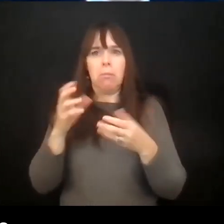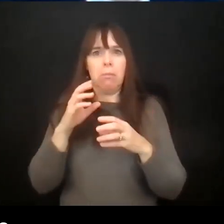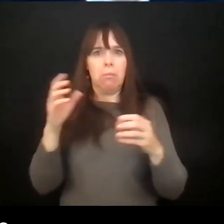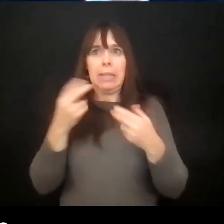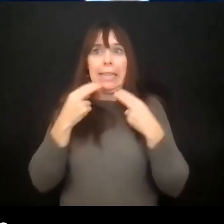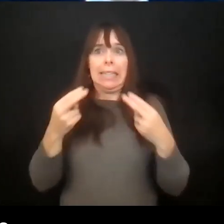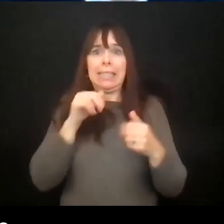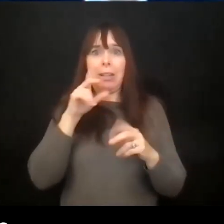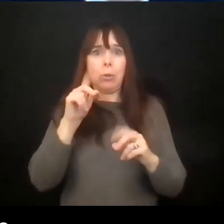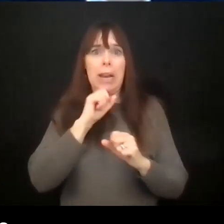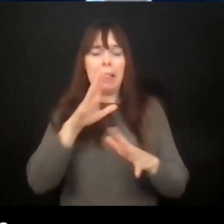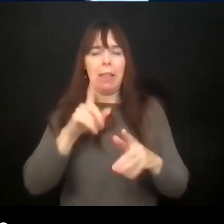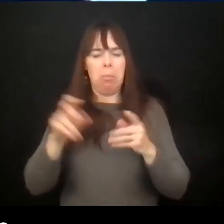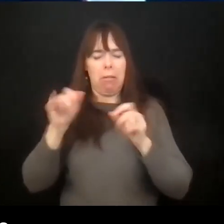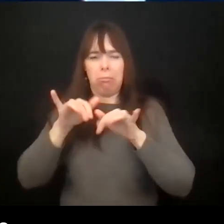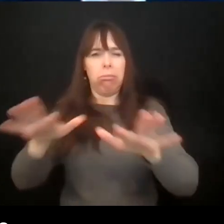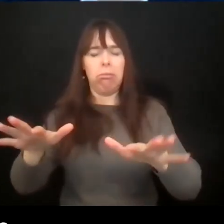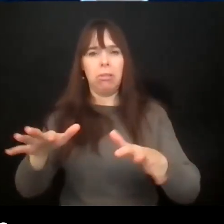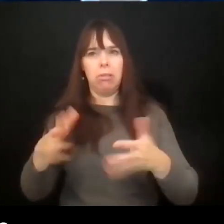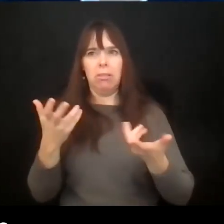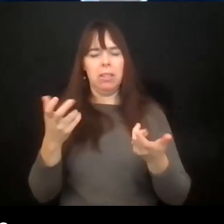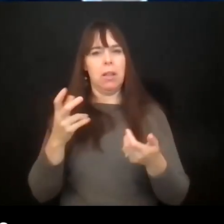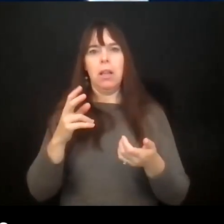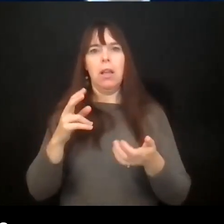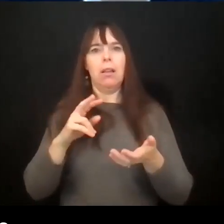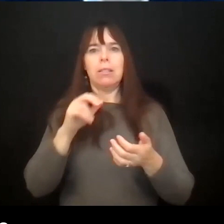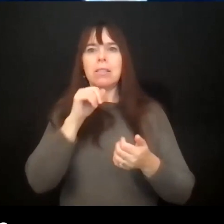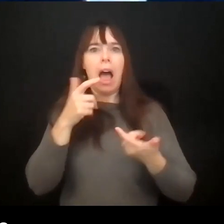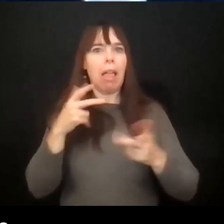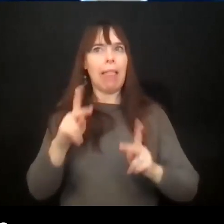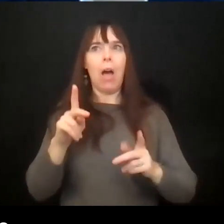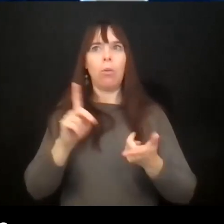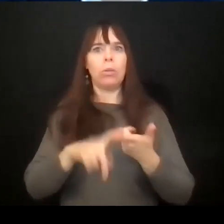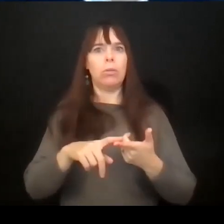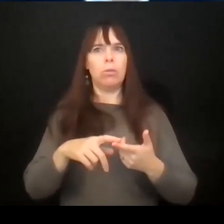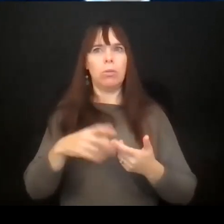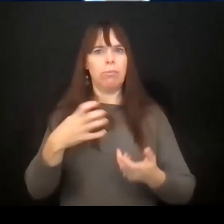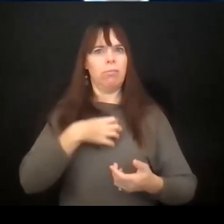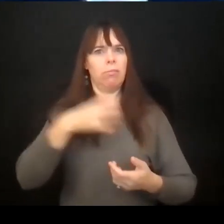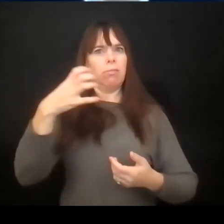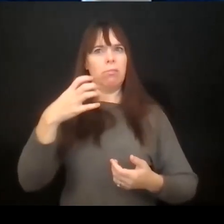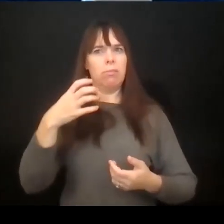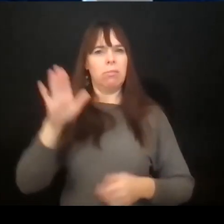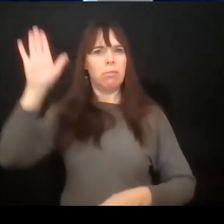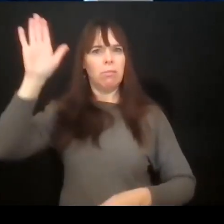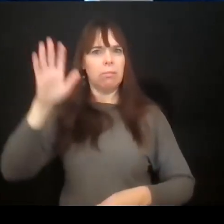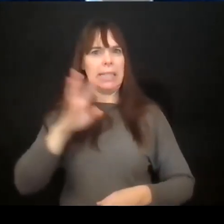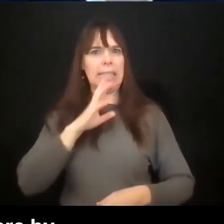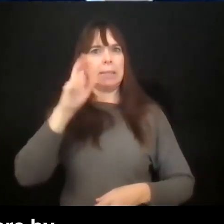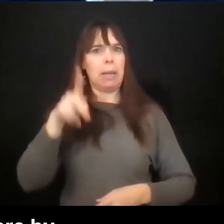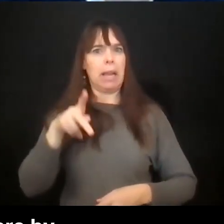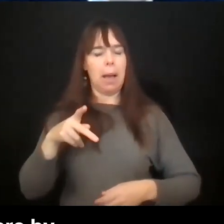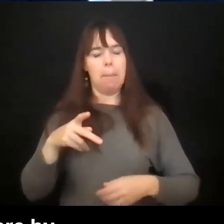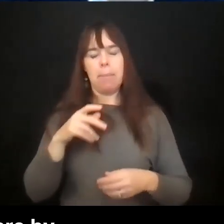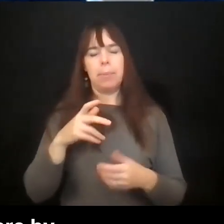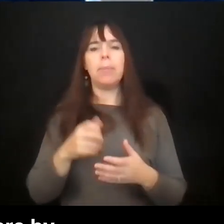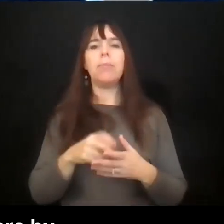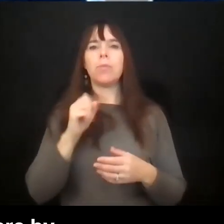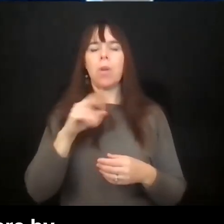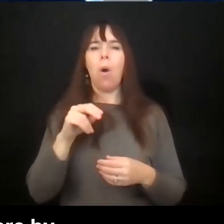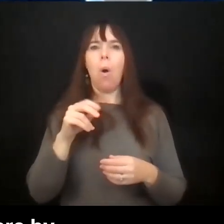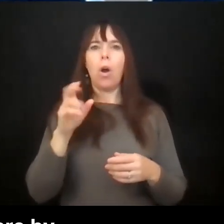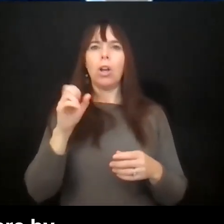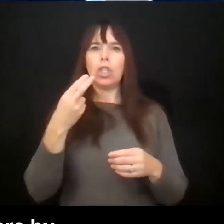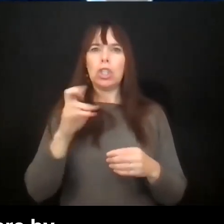or not allowed to speak or congregate. So she puts